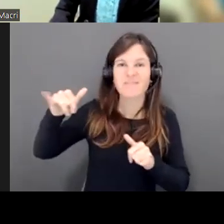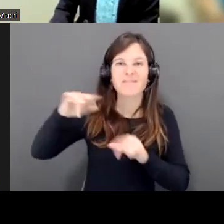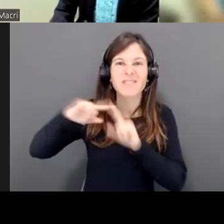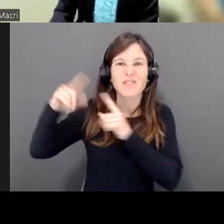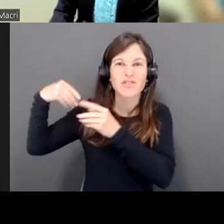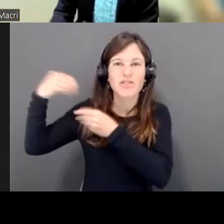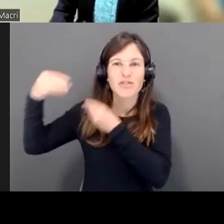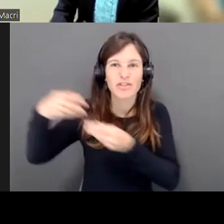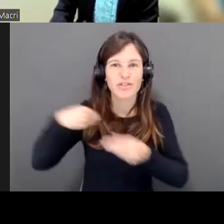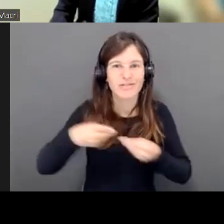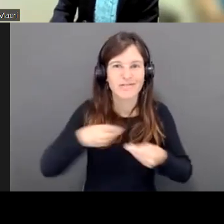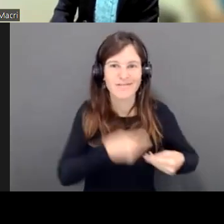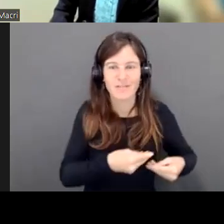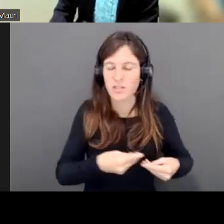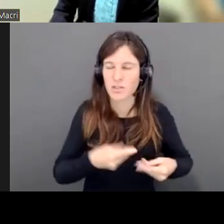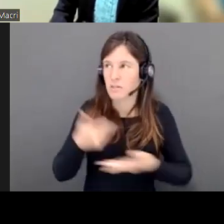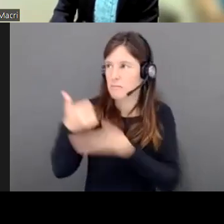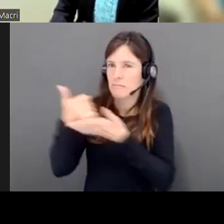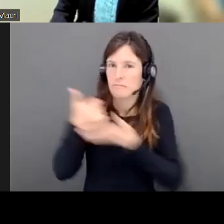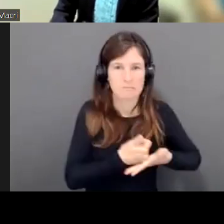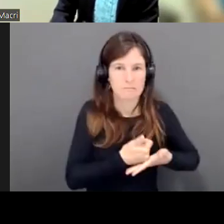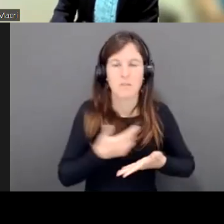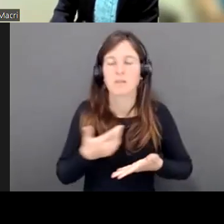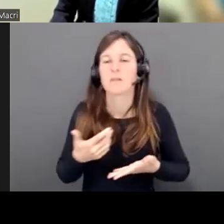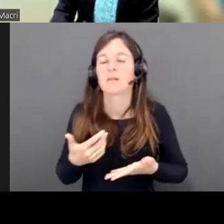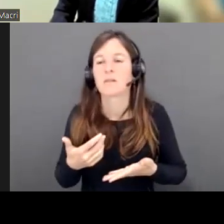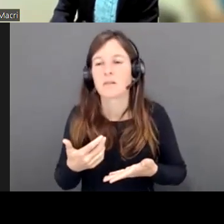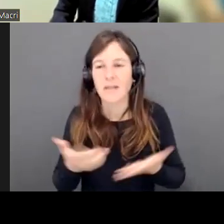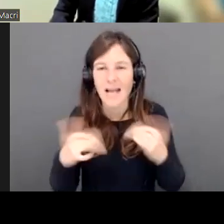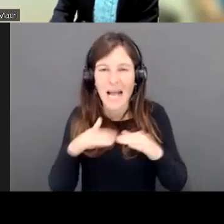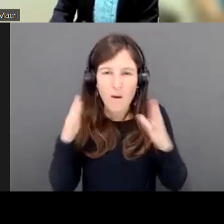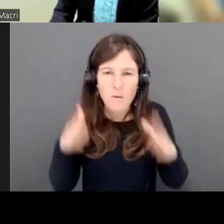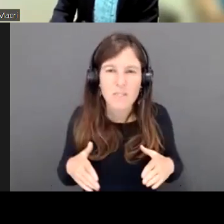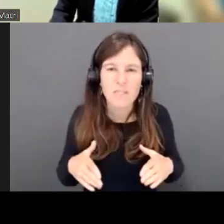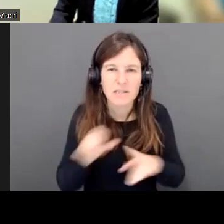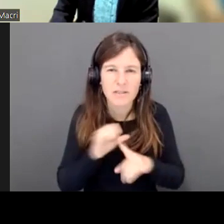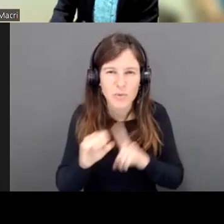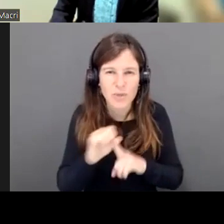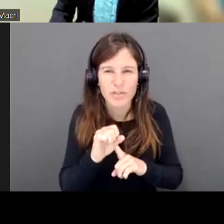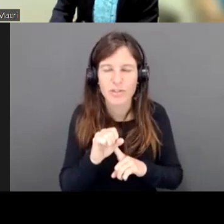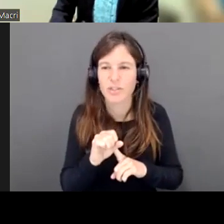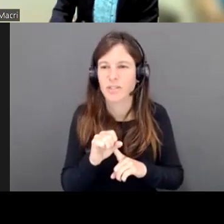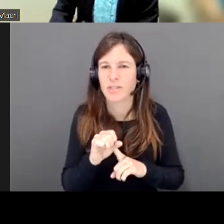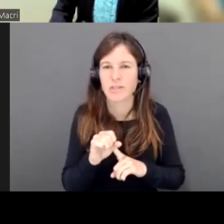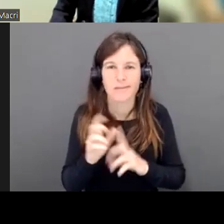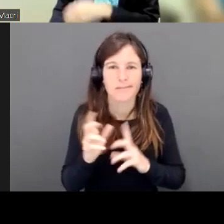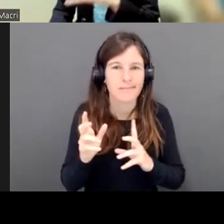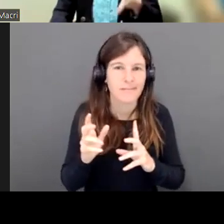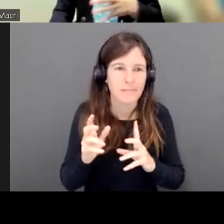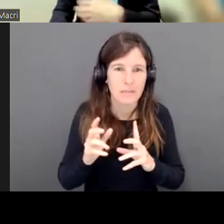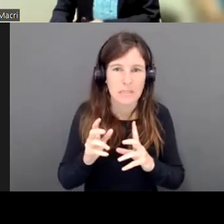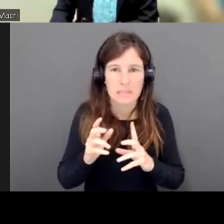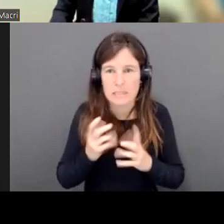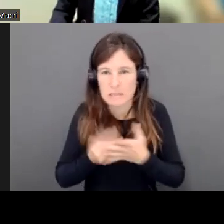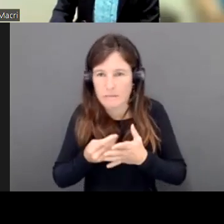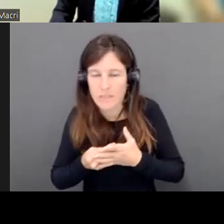caregivers. Housing issues or living arrangements, all of those can be stressors to the